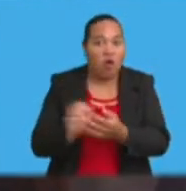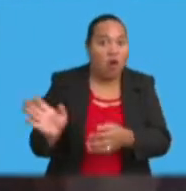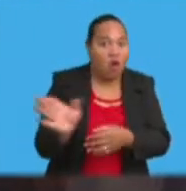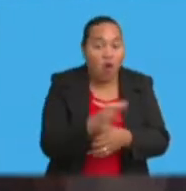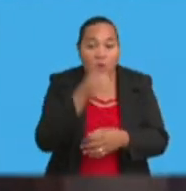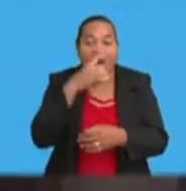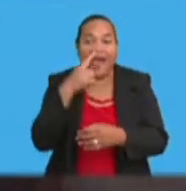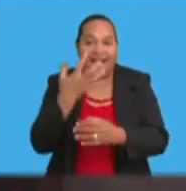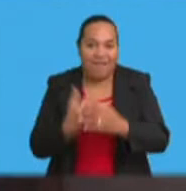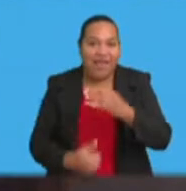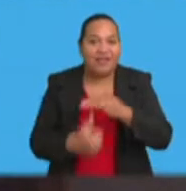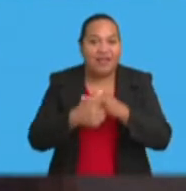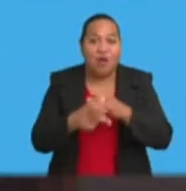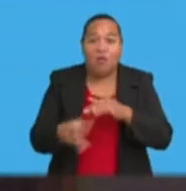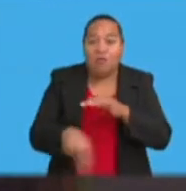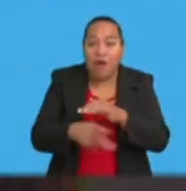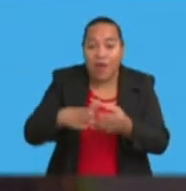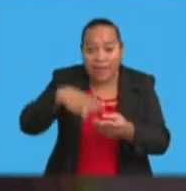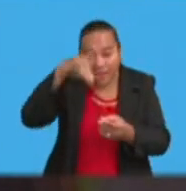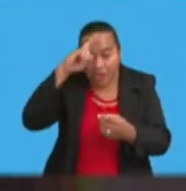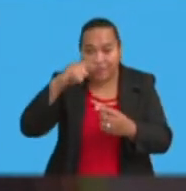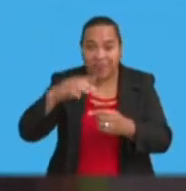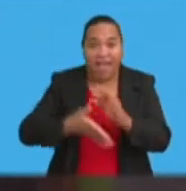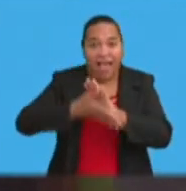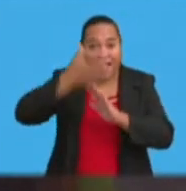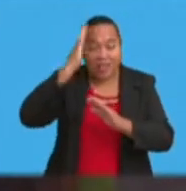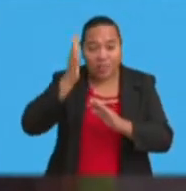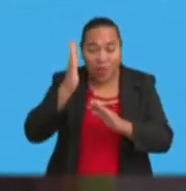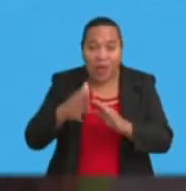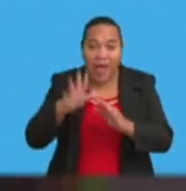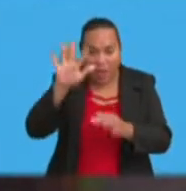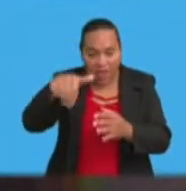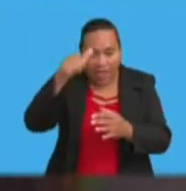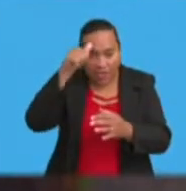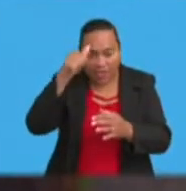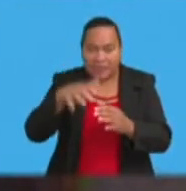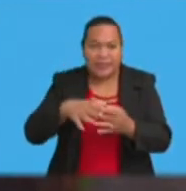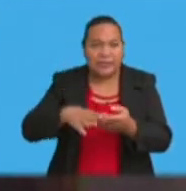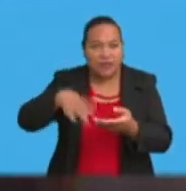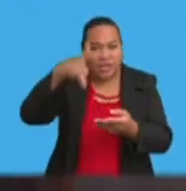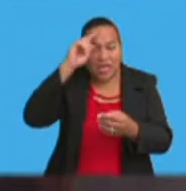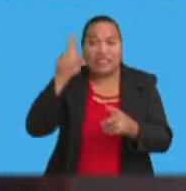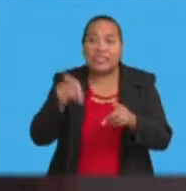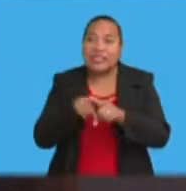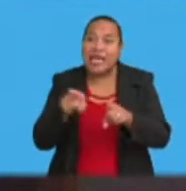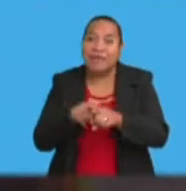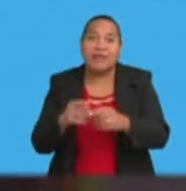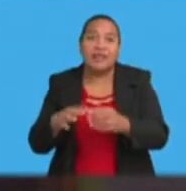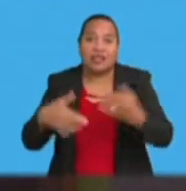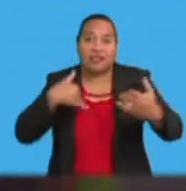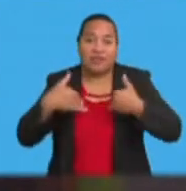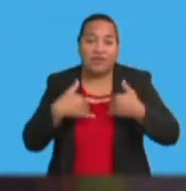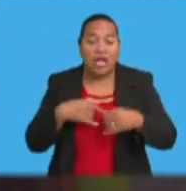can have access to primary education, to secondary education, to tertiary education. There's been a huge emphasis on the kindergartens to make sure